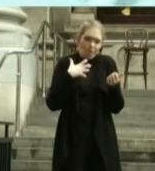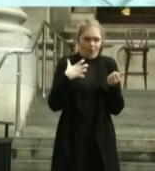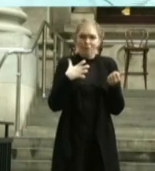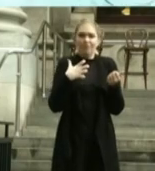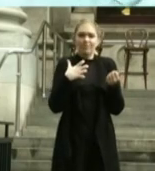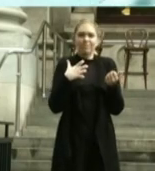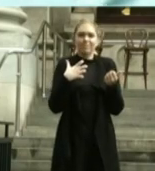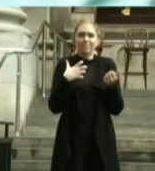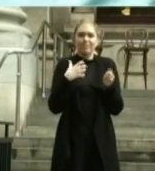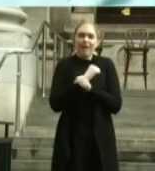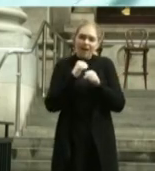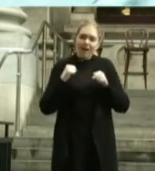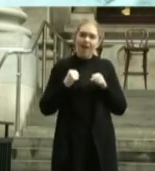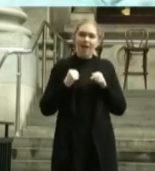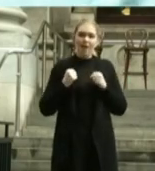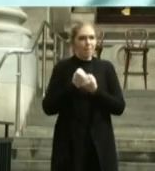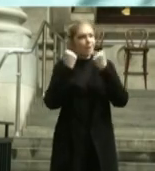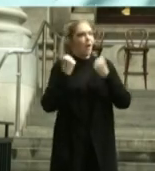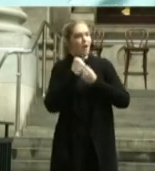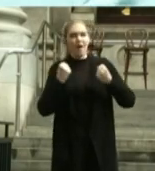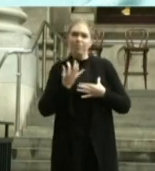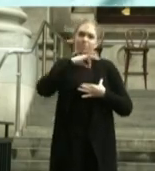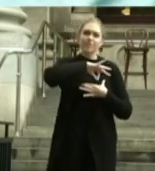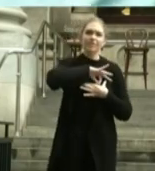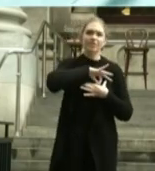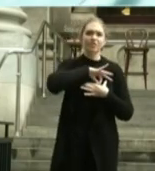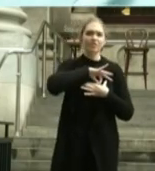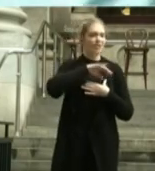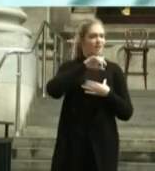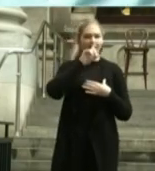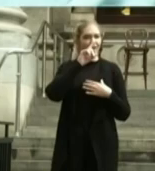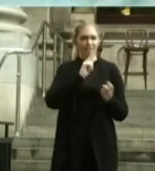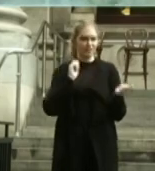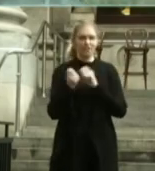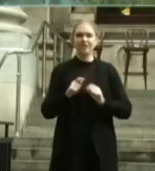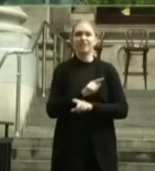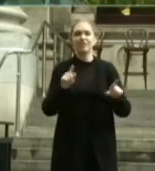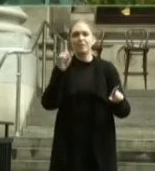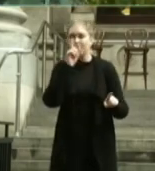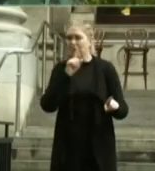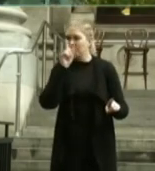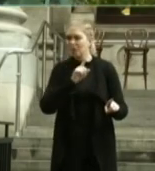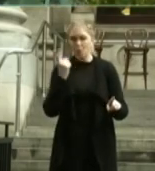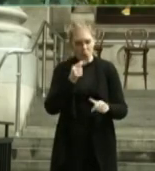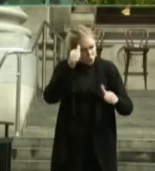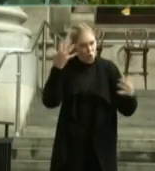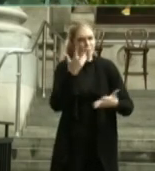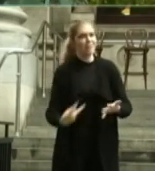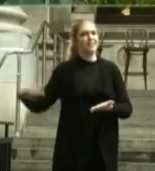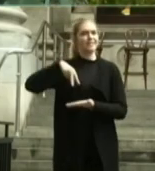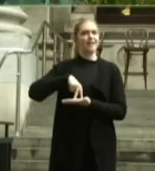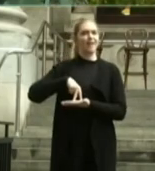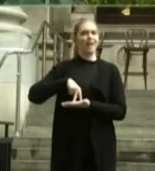more. How power and privilege cannot move a people who know where they